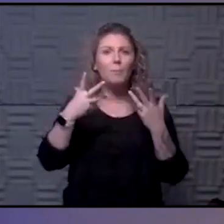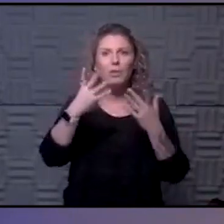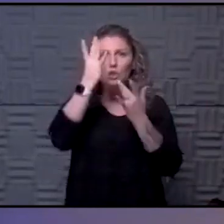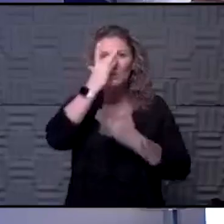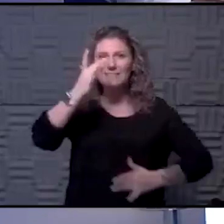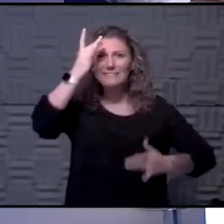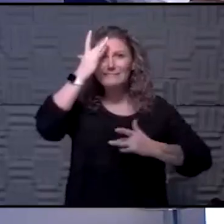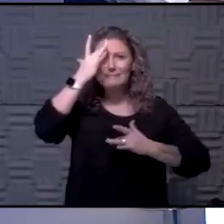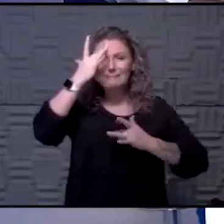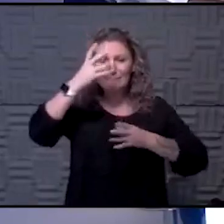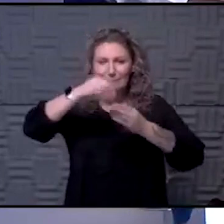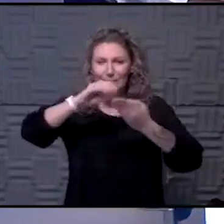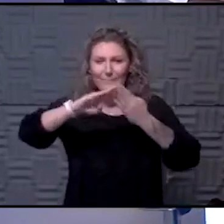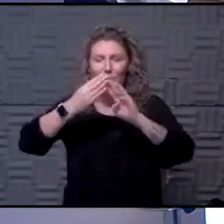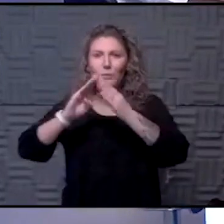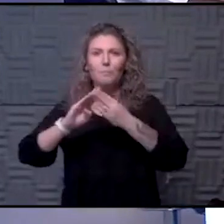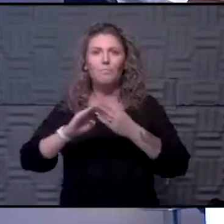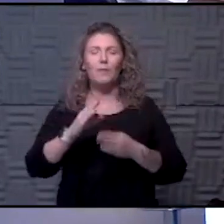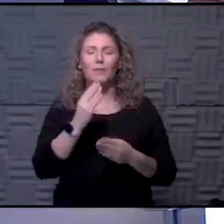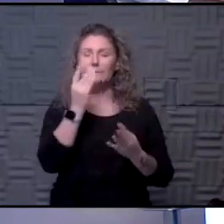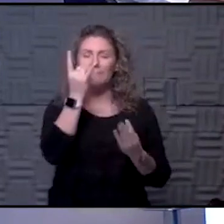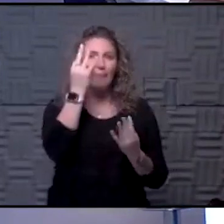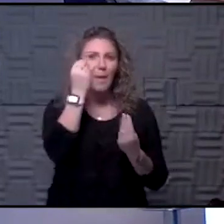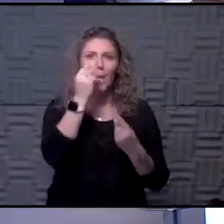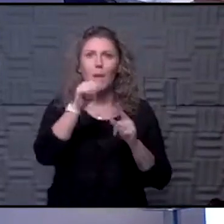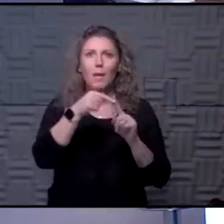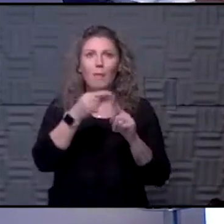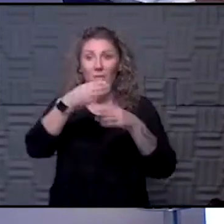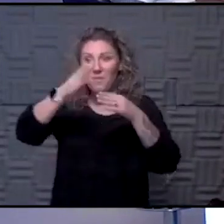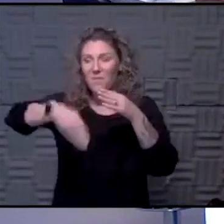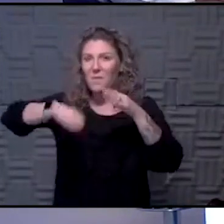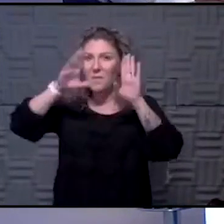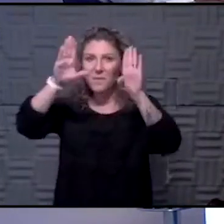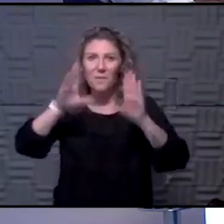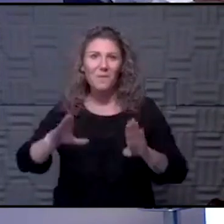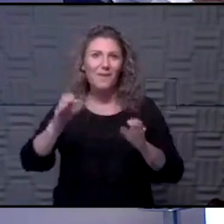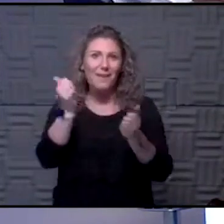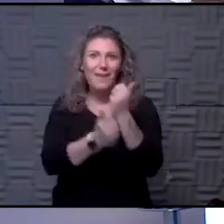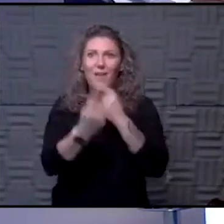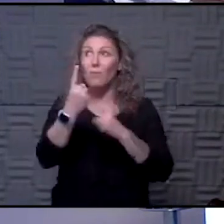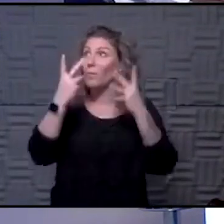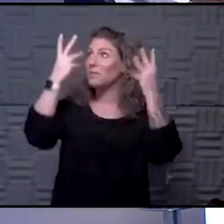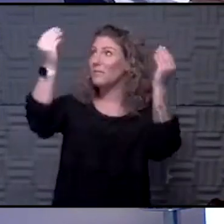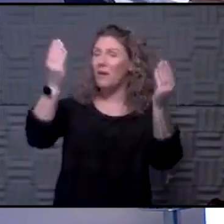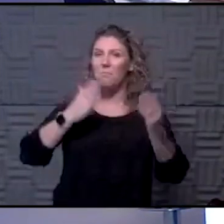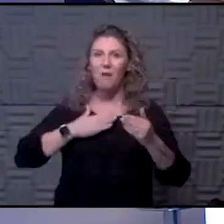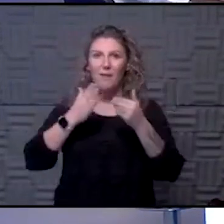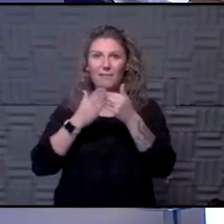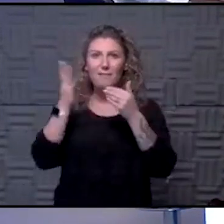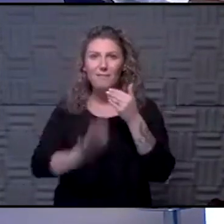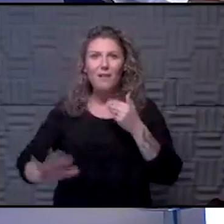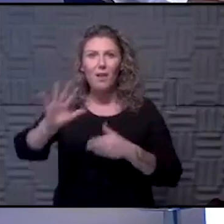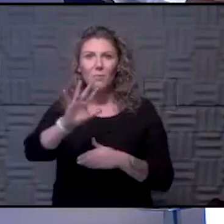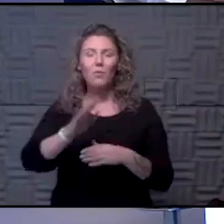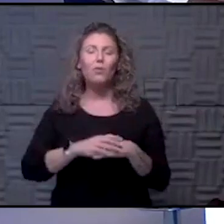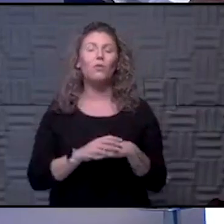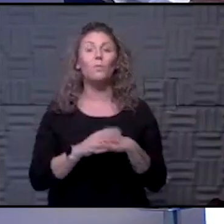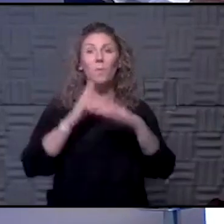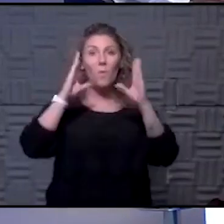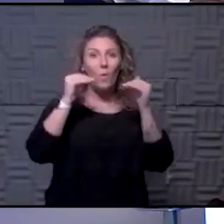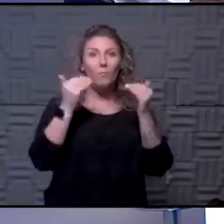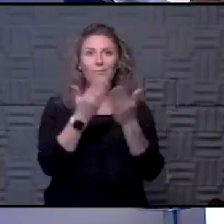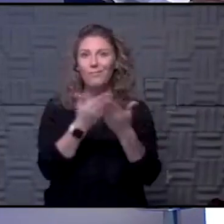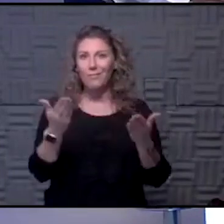there. It's something to think about because the weekend was so great. Everybody was out. Yeah, I mean, out in my neighborhood, out. Yeah, hopefully doing